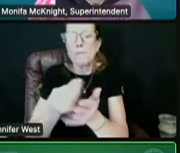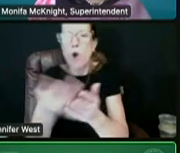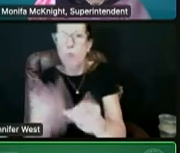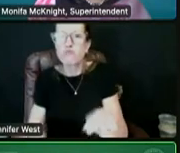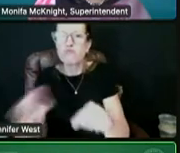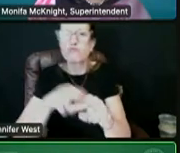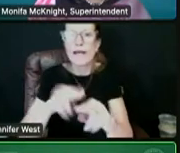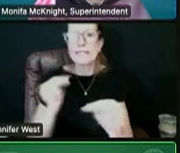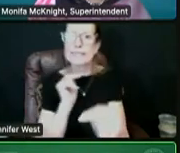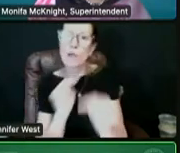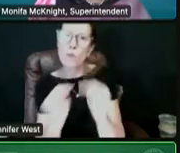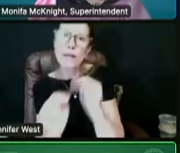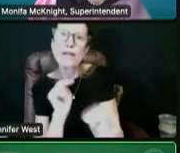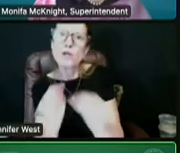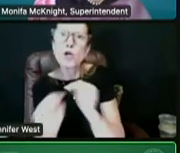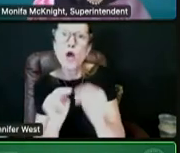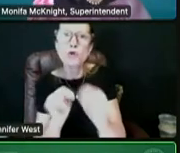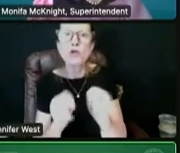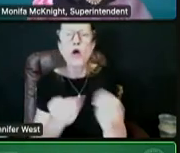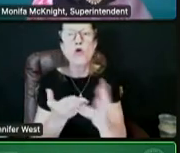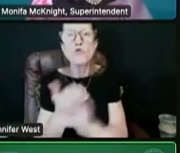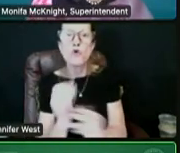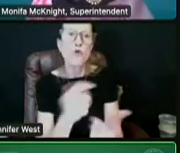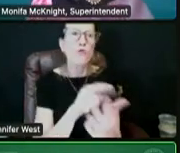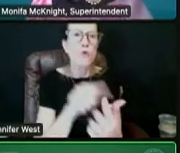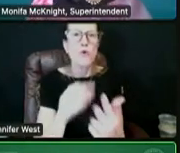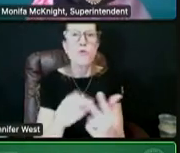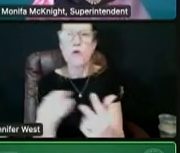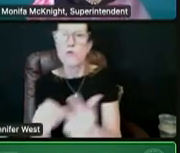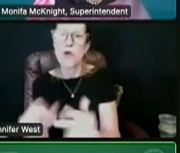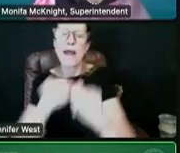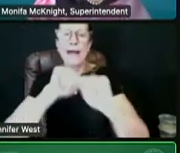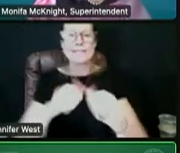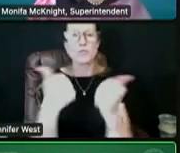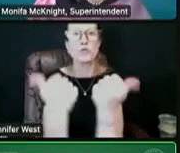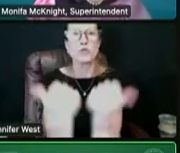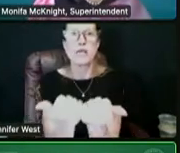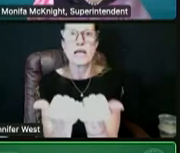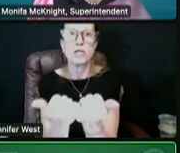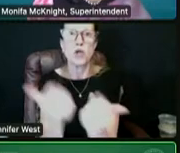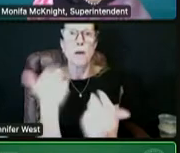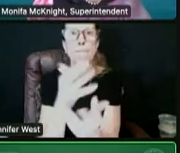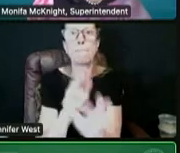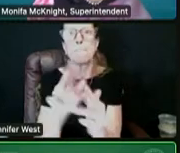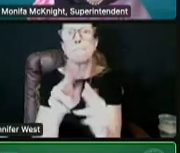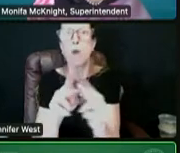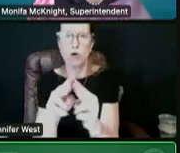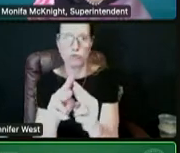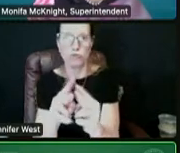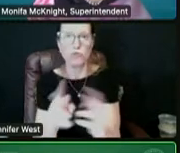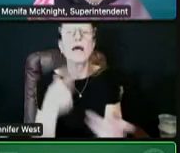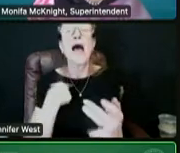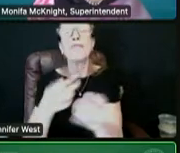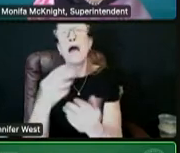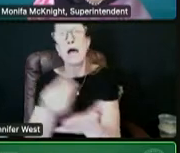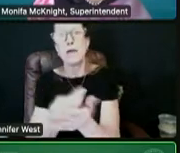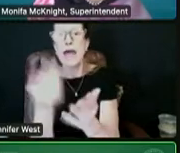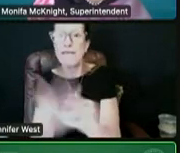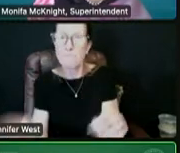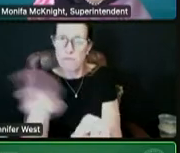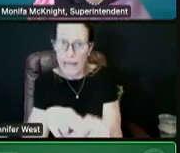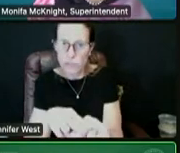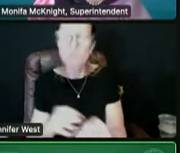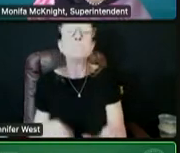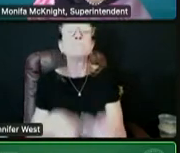three association partners. And then we take into consideration inflation and then also build on the